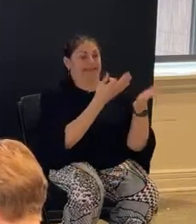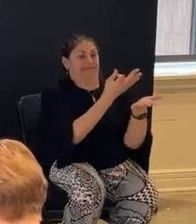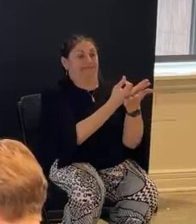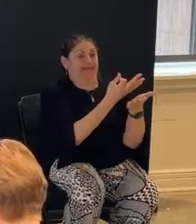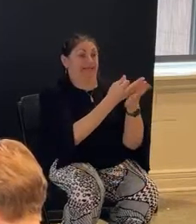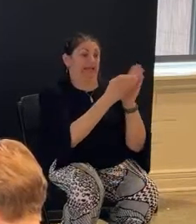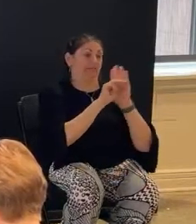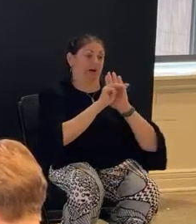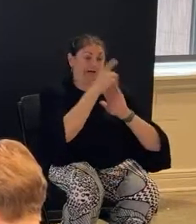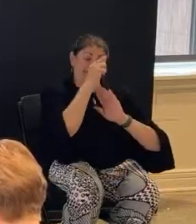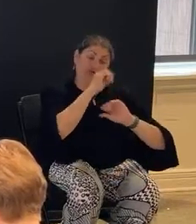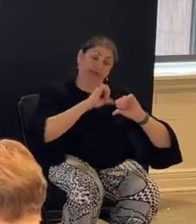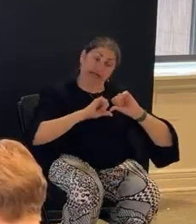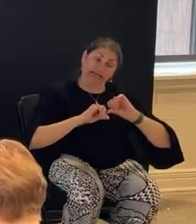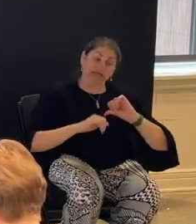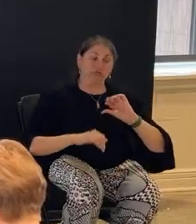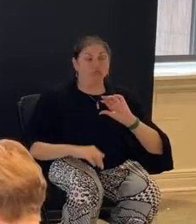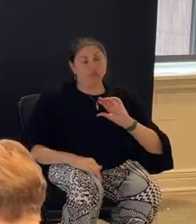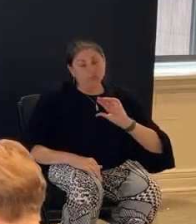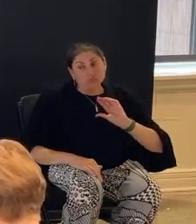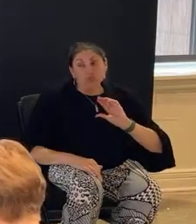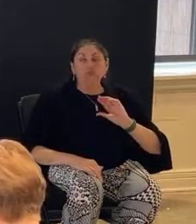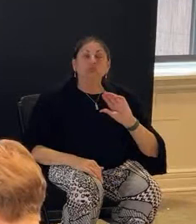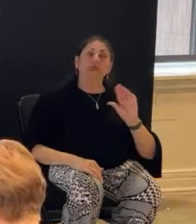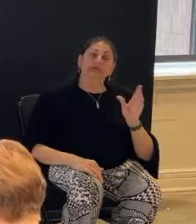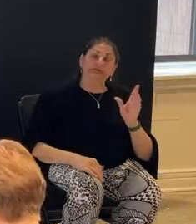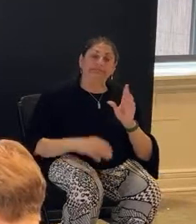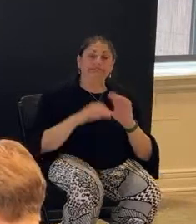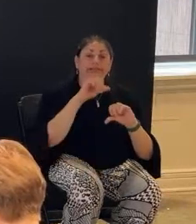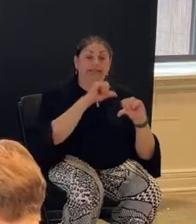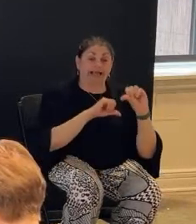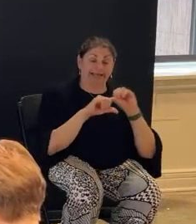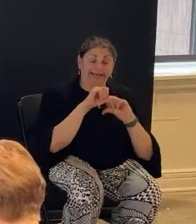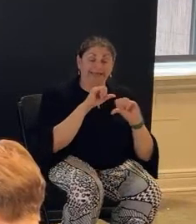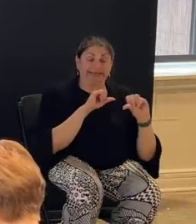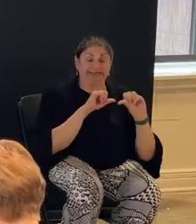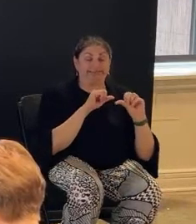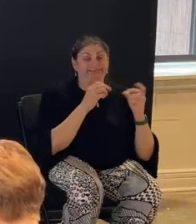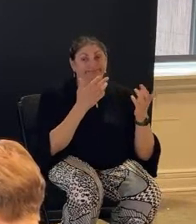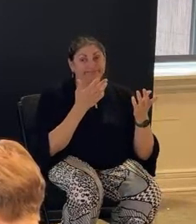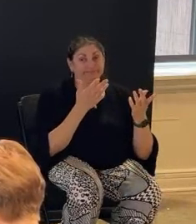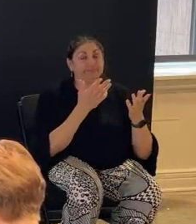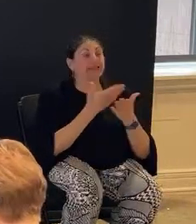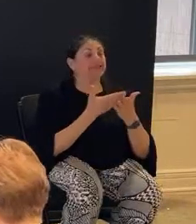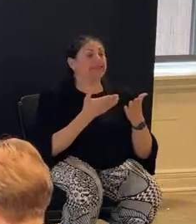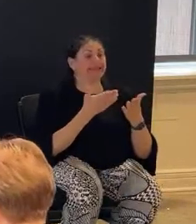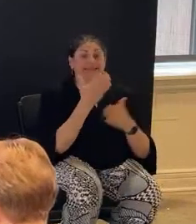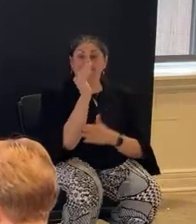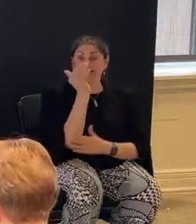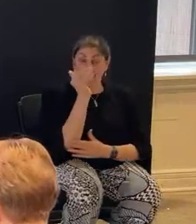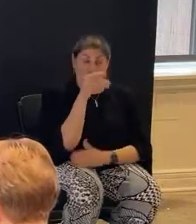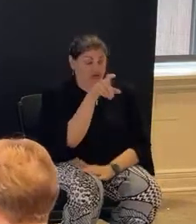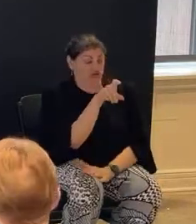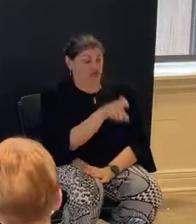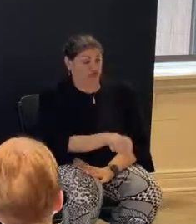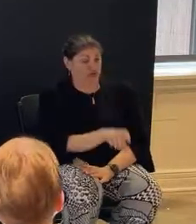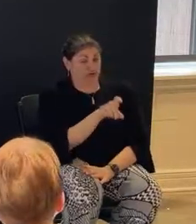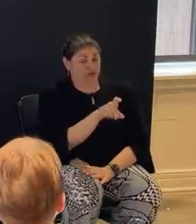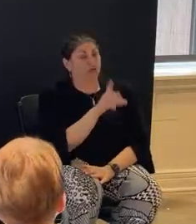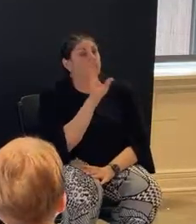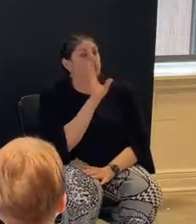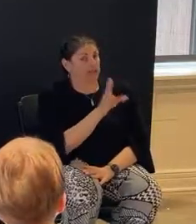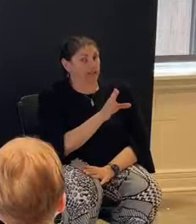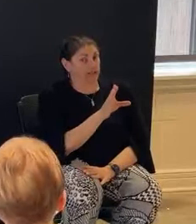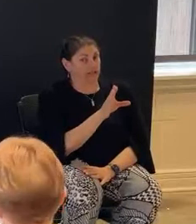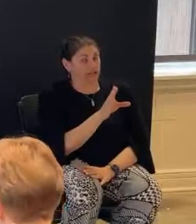science. Science basically, a lot of it, you know, even stuff that doesn't seem like it should or that it would, you